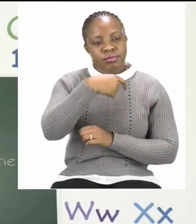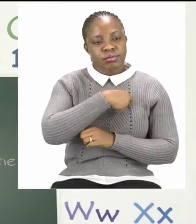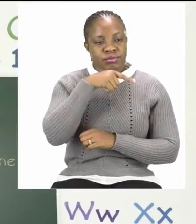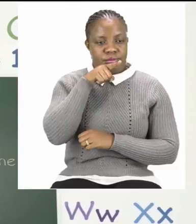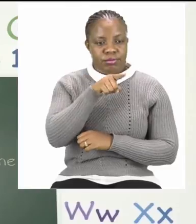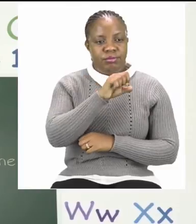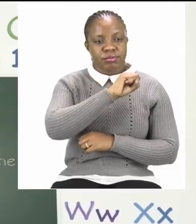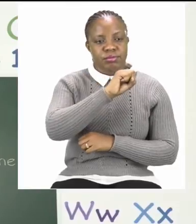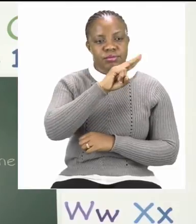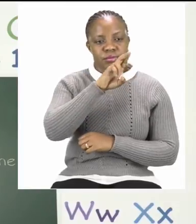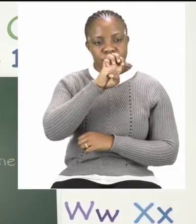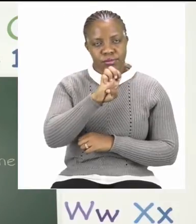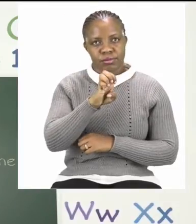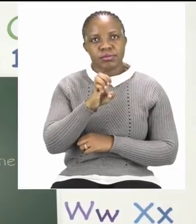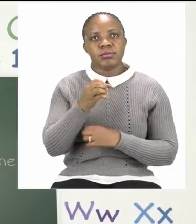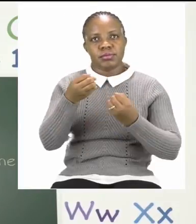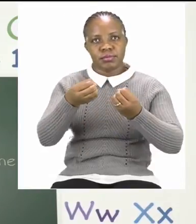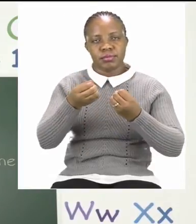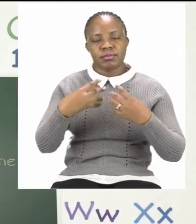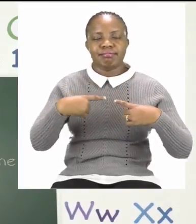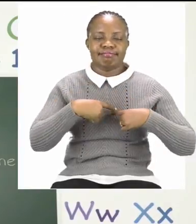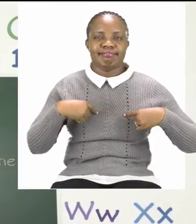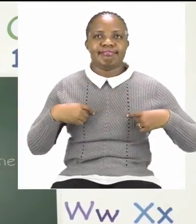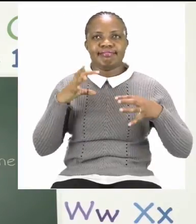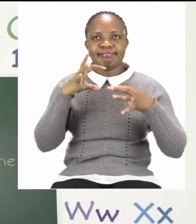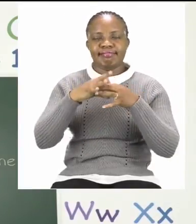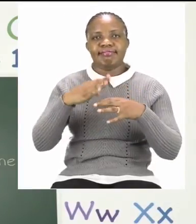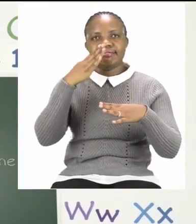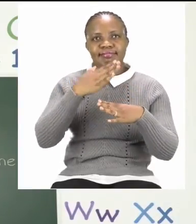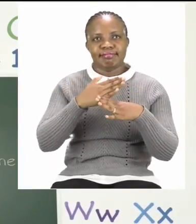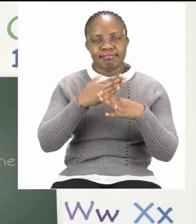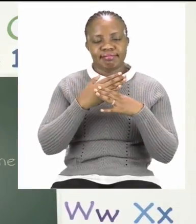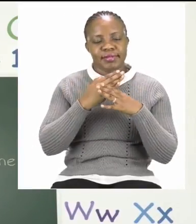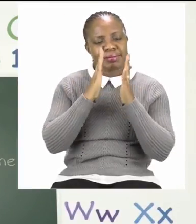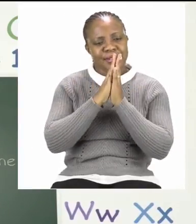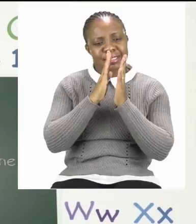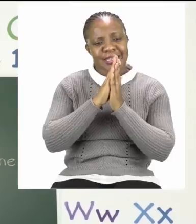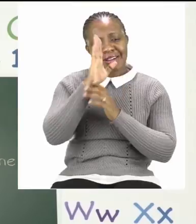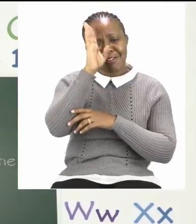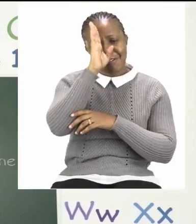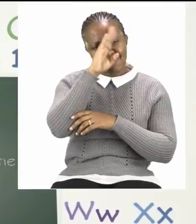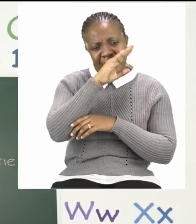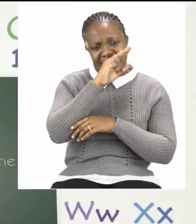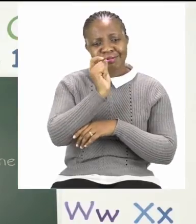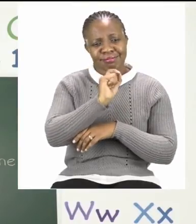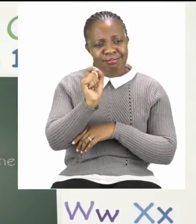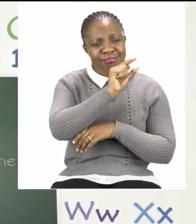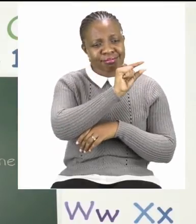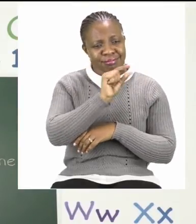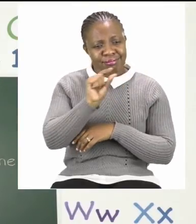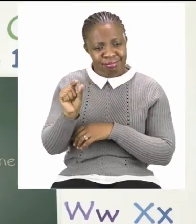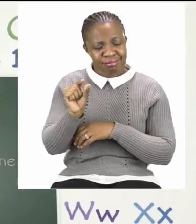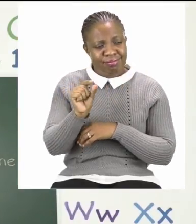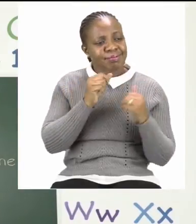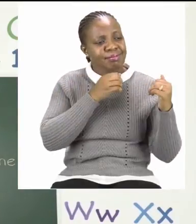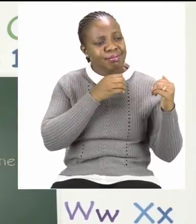homework. Please, boys and girls, do not forget your capital letter S for the word she